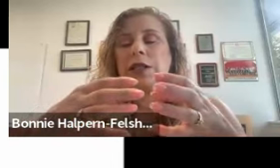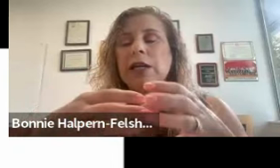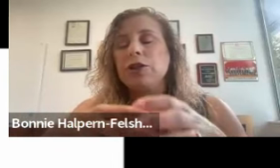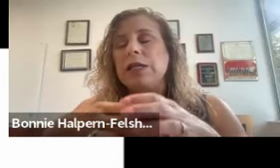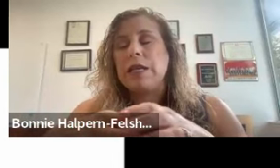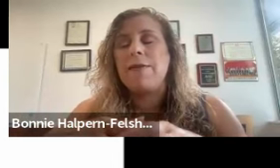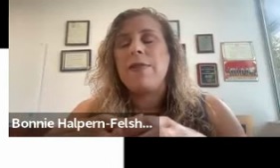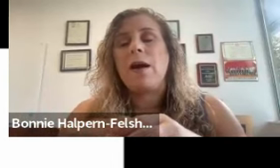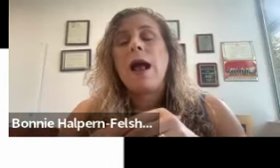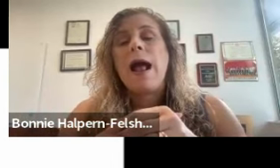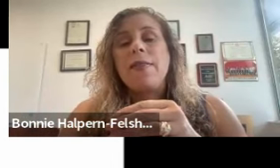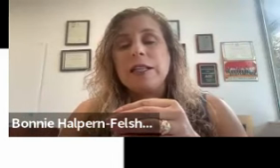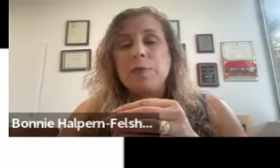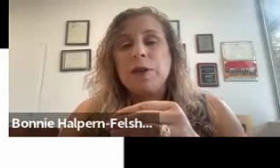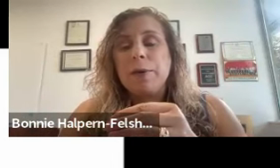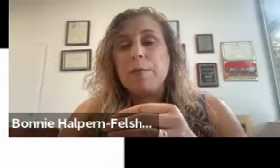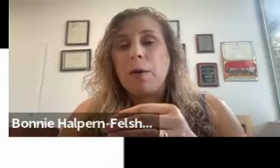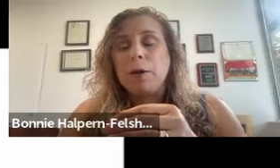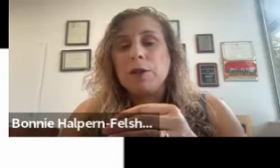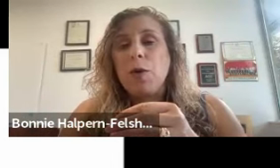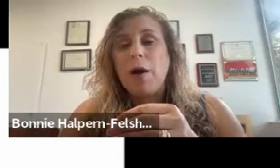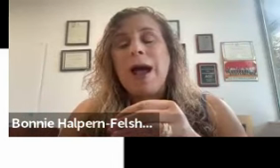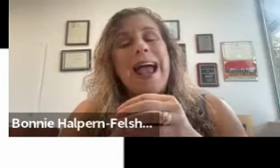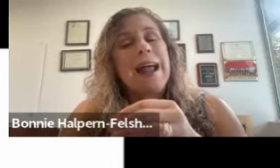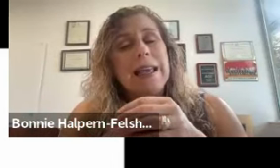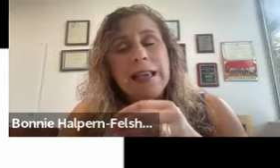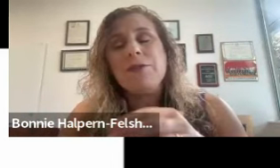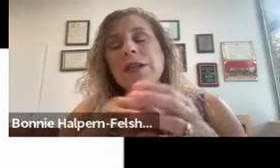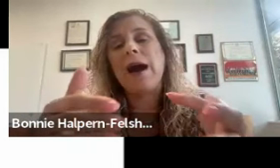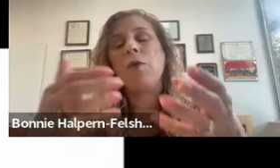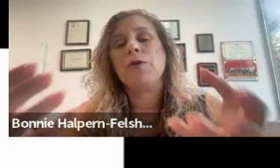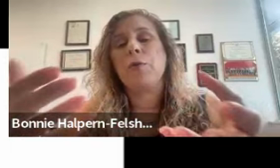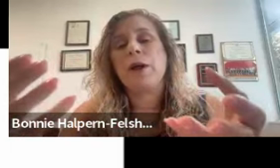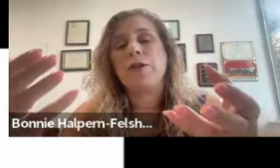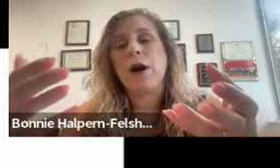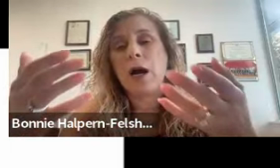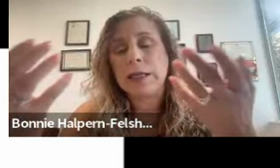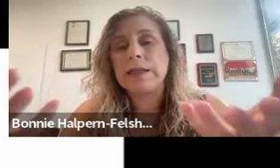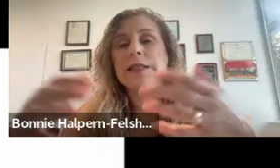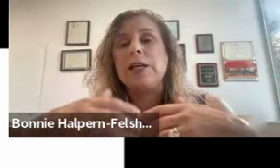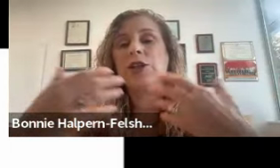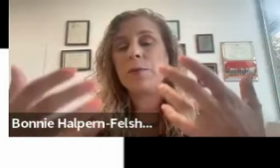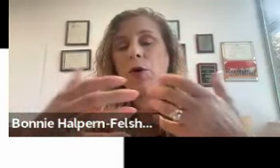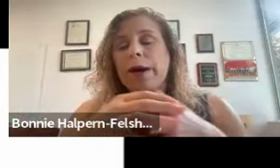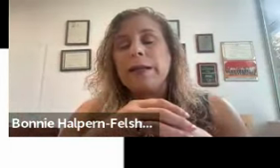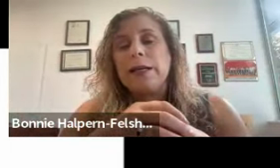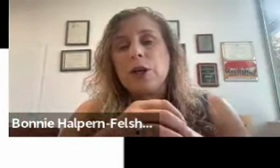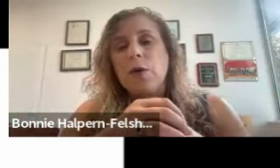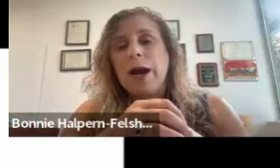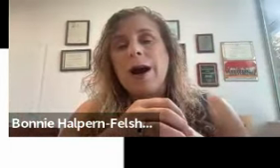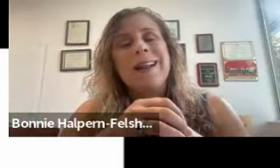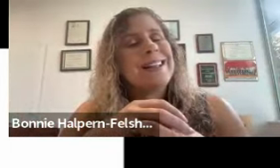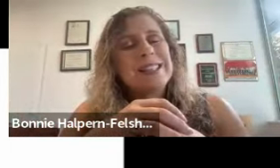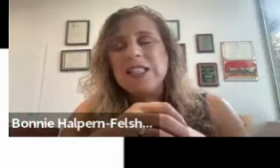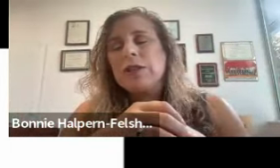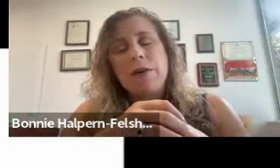much THC is in there. And that's been the big problem as well. And even now with legalization and more regulation